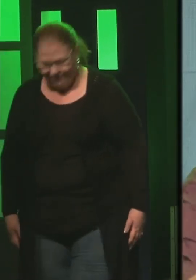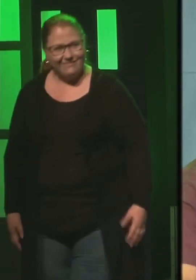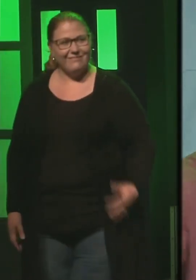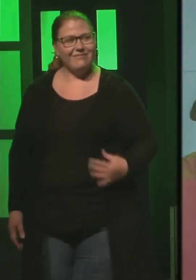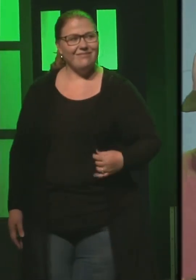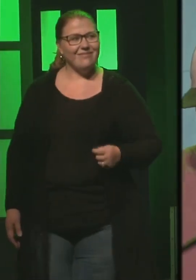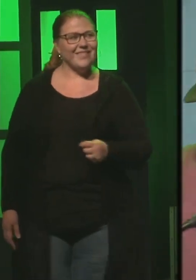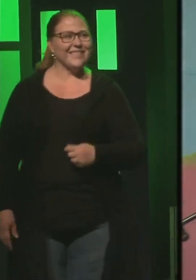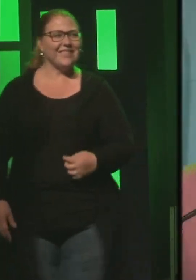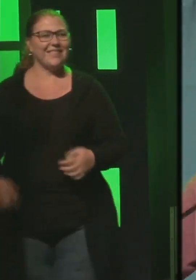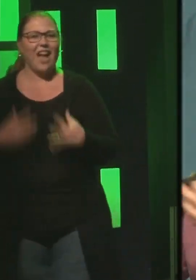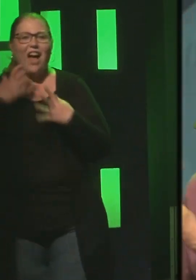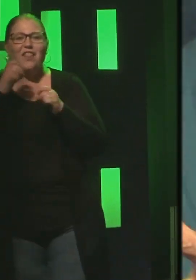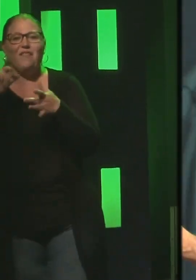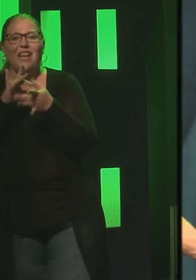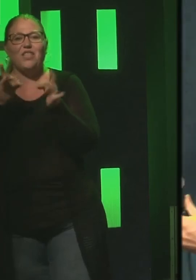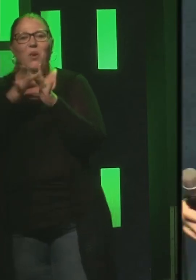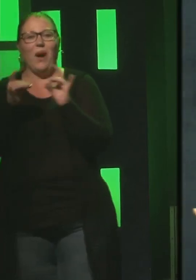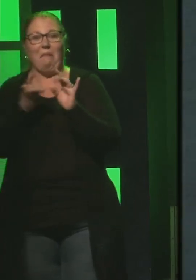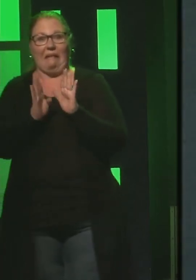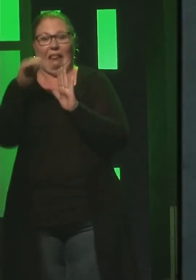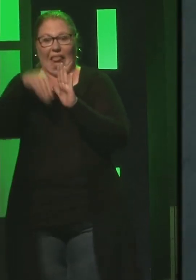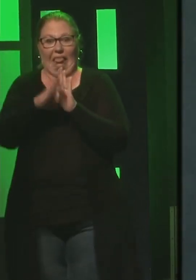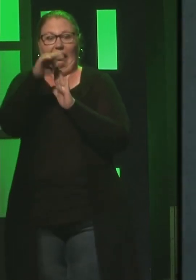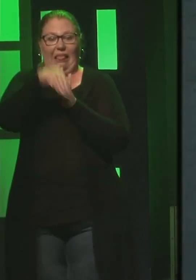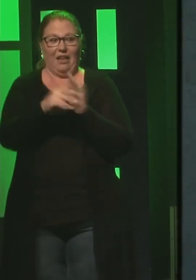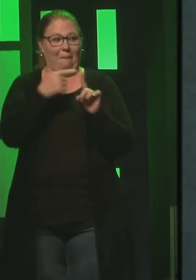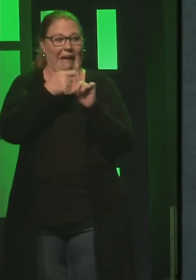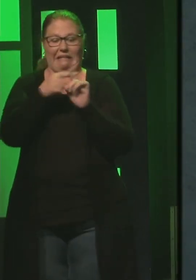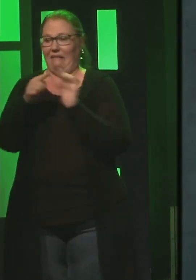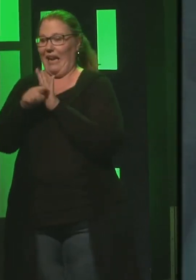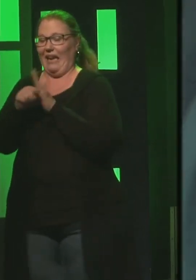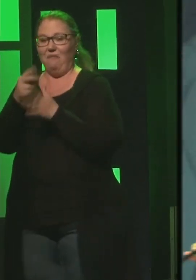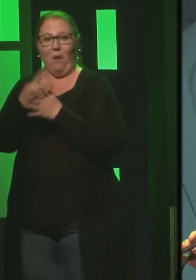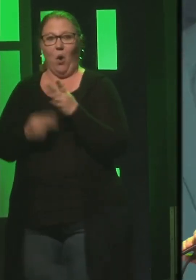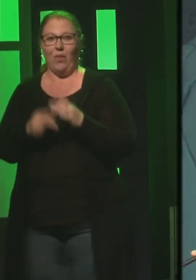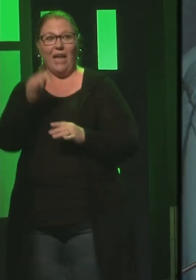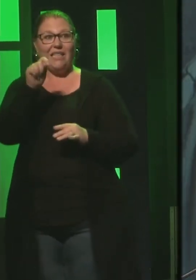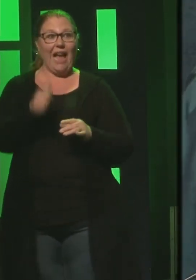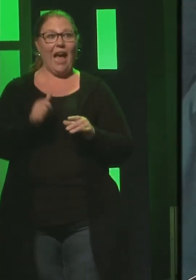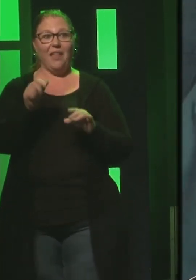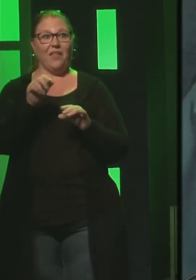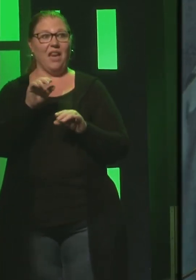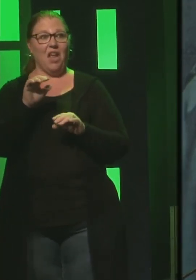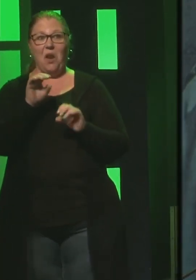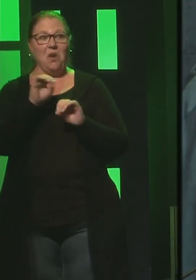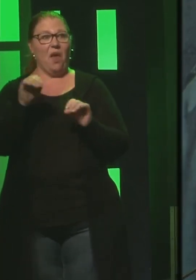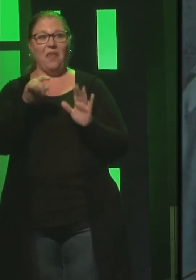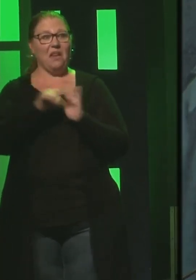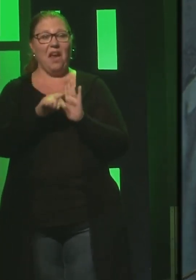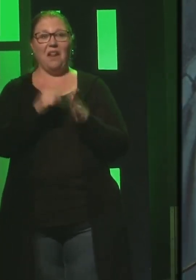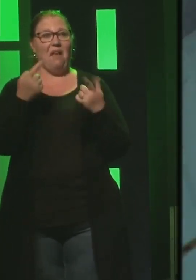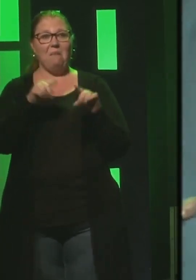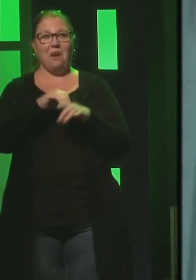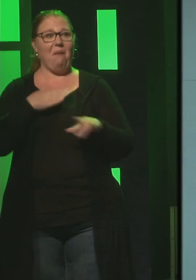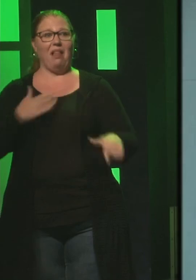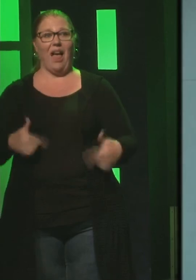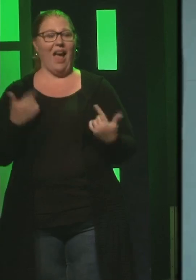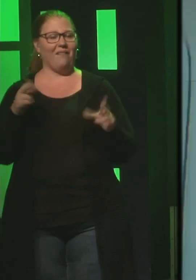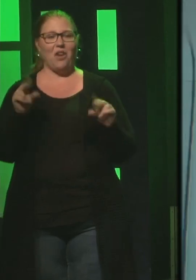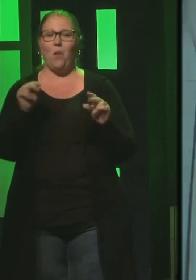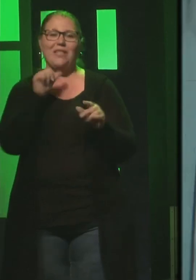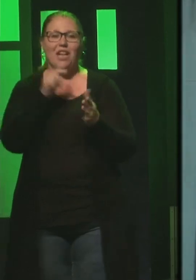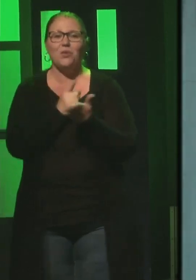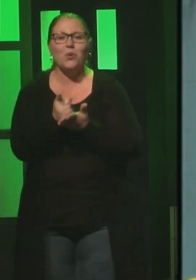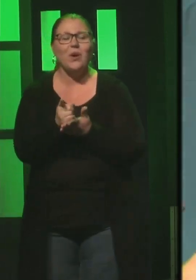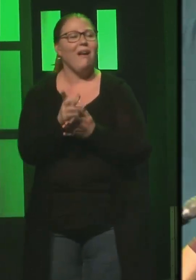You know, I love that story because it's filled with ups and downs, right? It's not like, oh, I tithe and I never had anything bad happen in my life, right? But